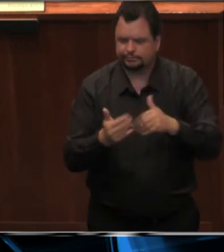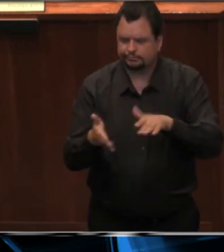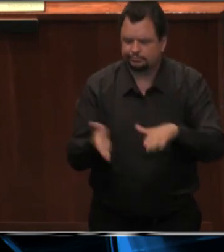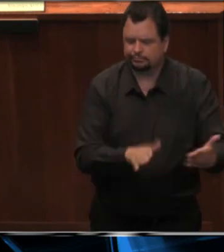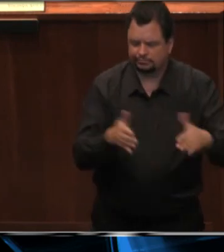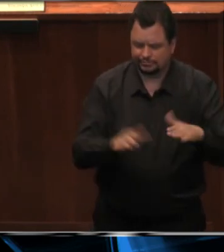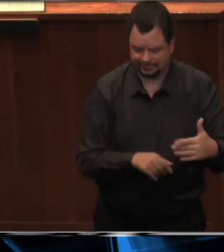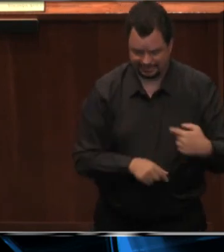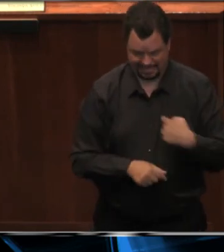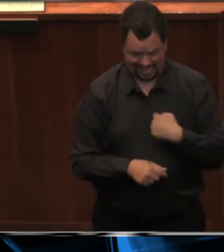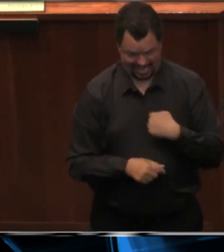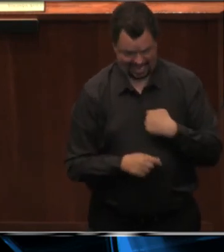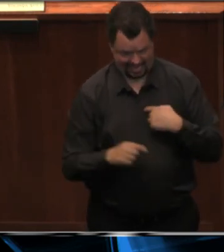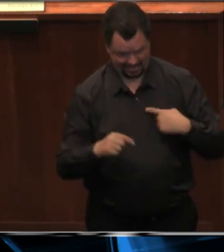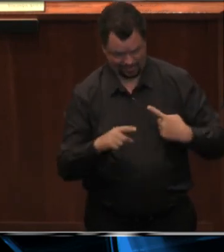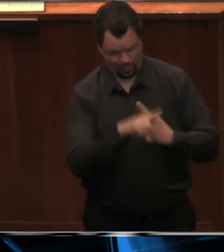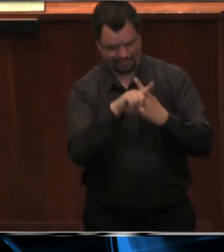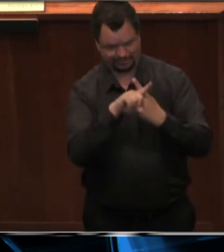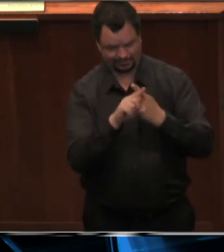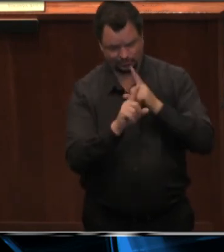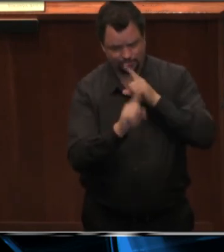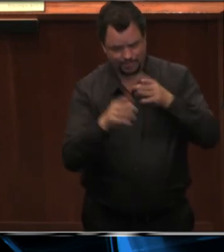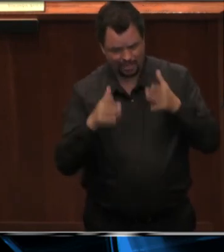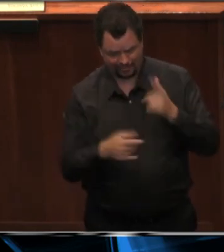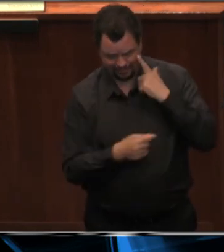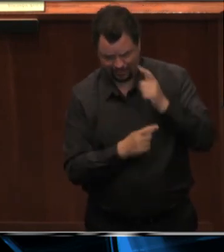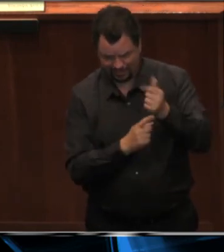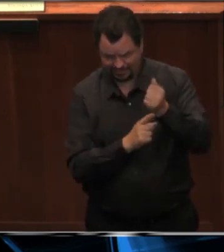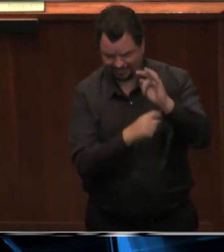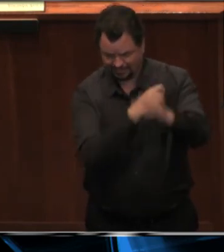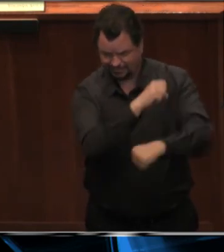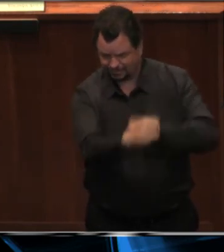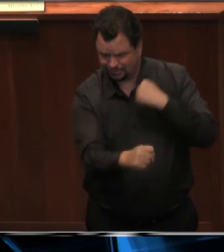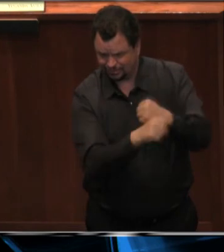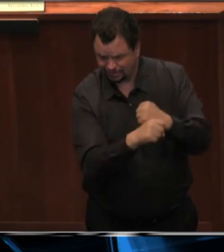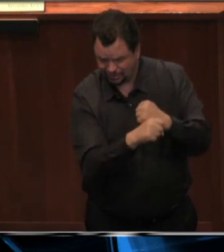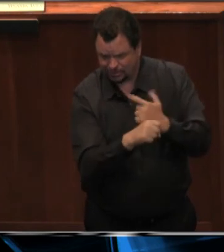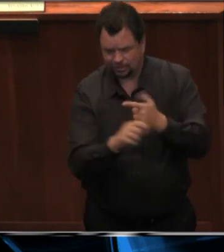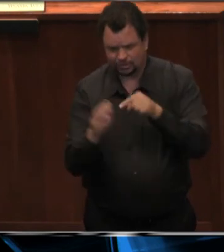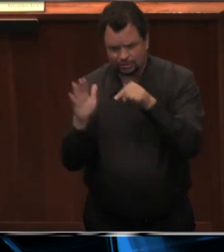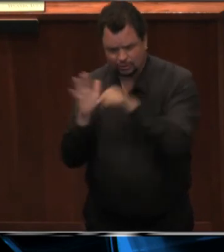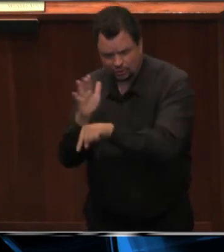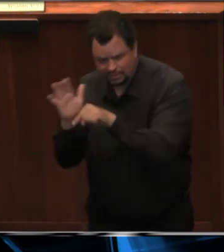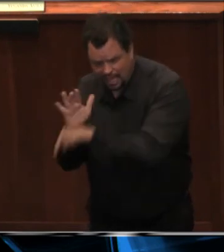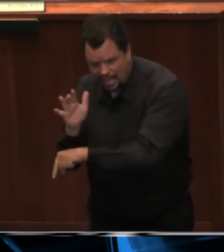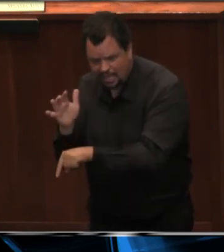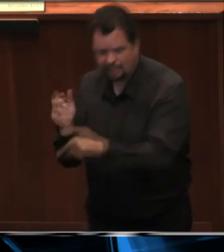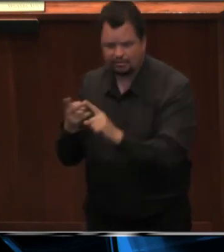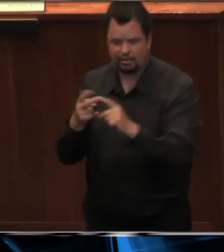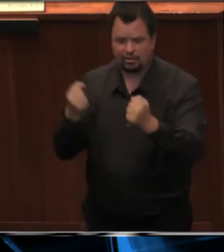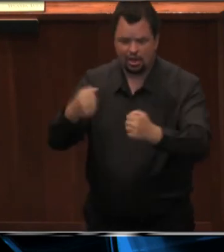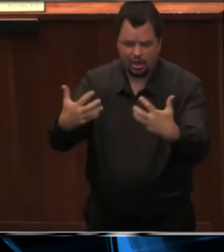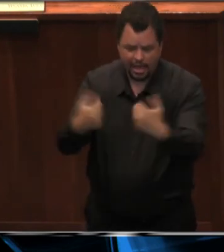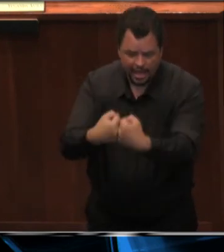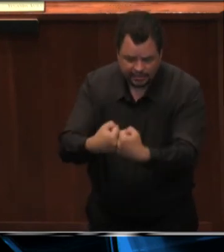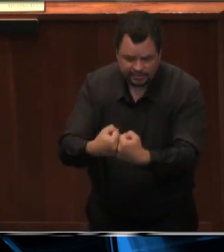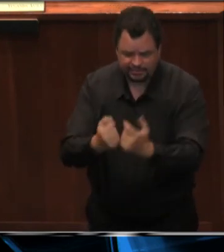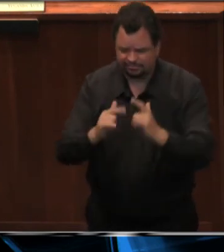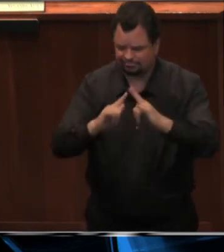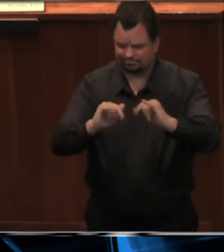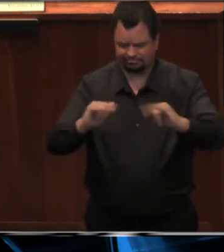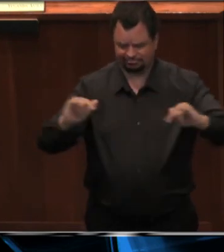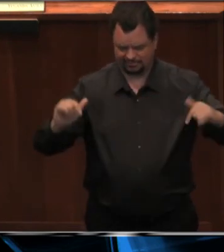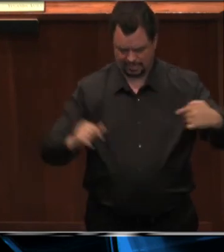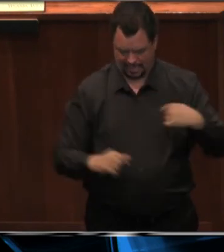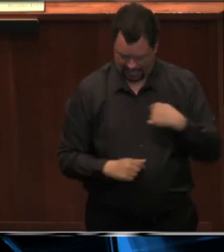years. Suicides, car accidents, low incident disability deaths. I dread, absolutely dread the day that I'm asked to